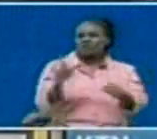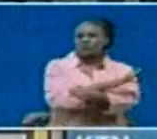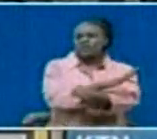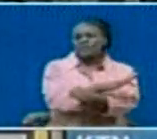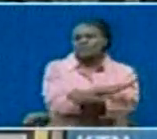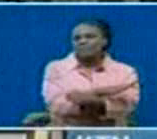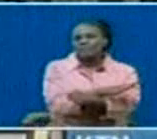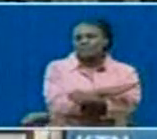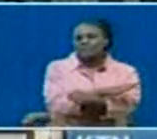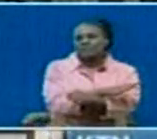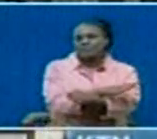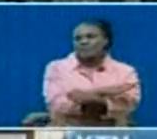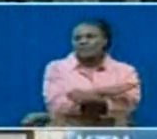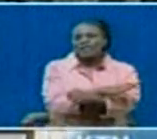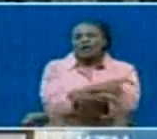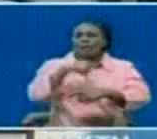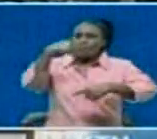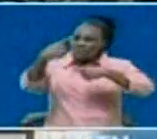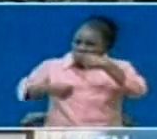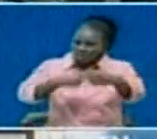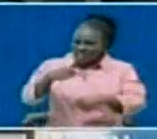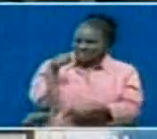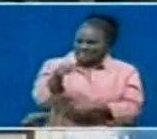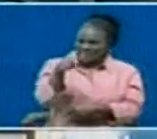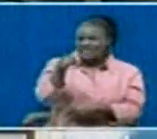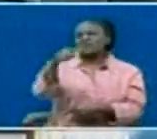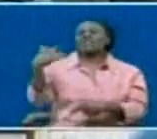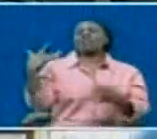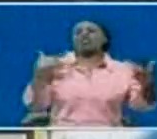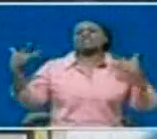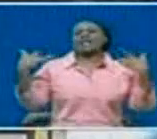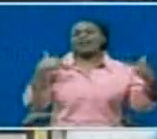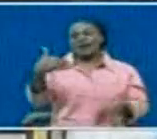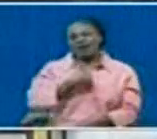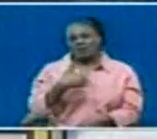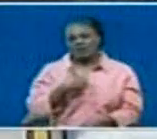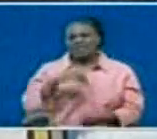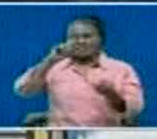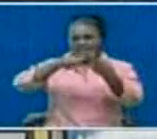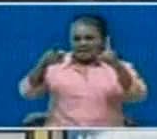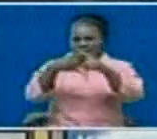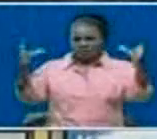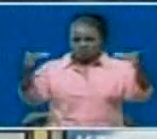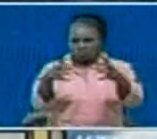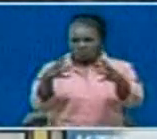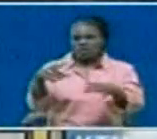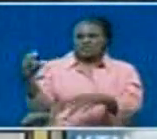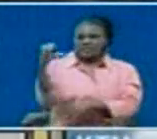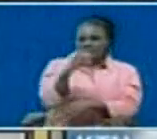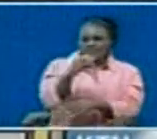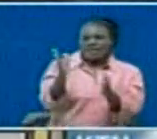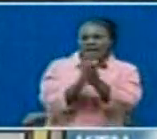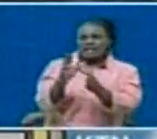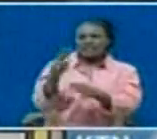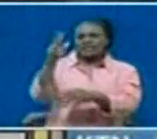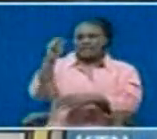migration. It is a process that they are concerned with. Standard Group, Royal Media Services, and National Media